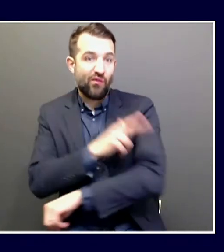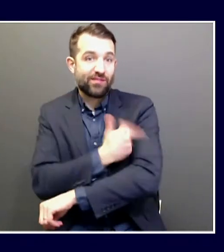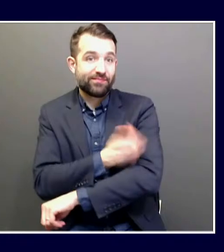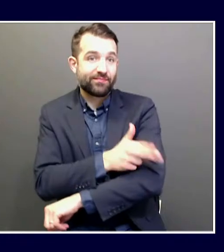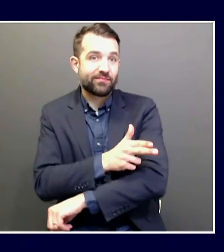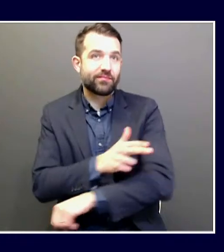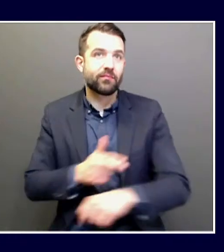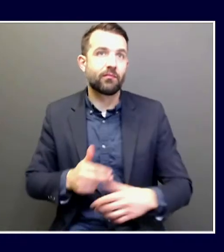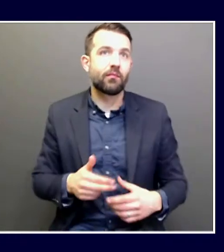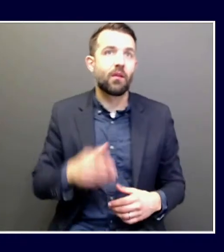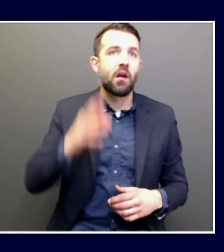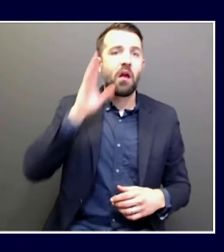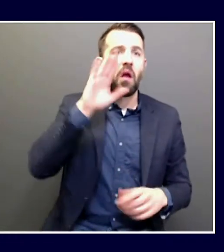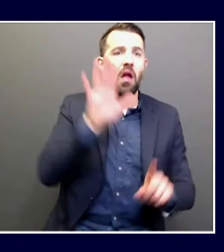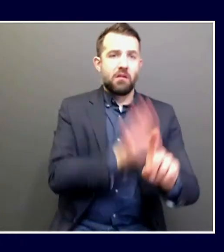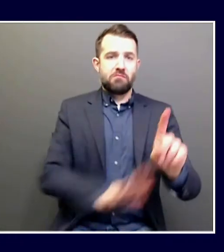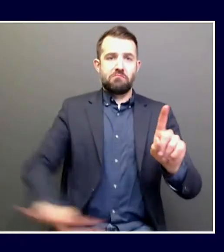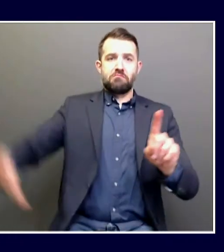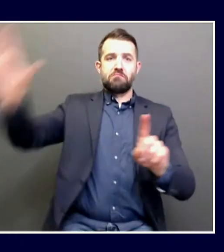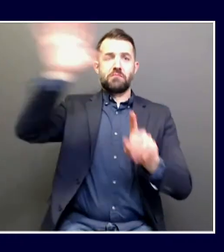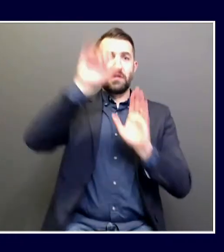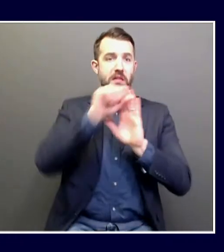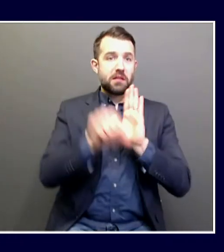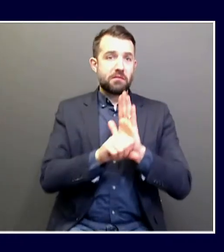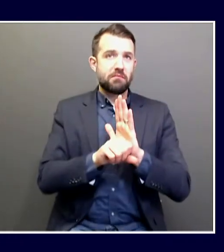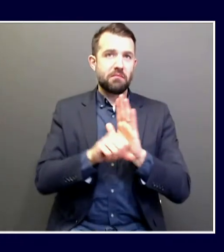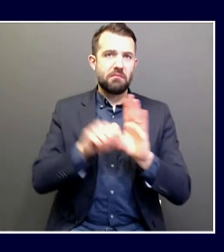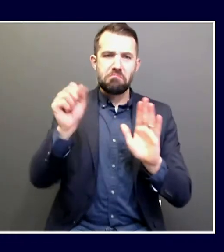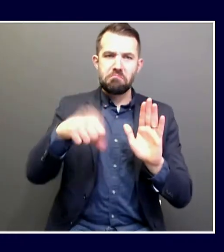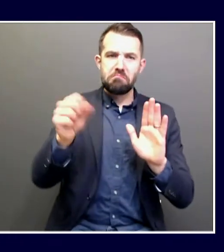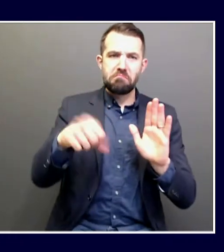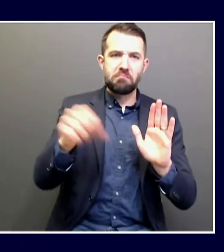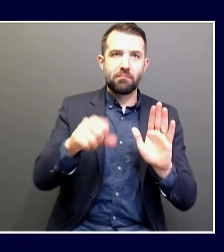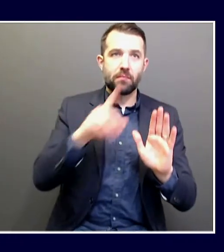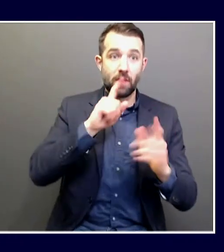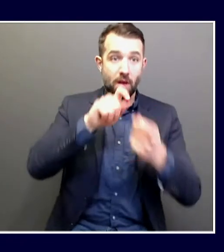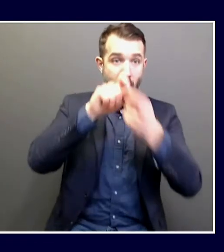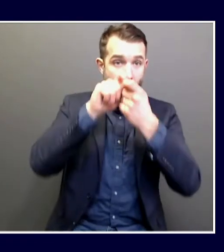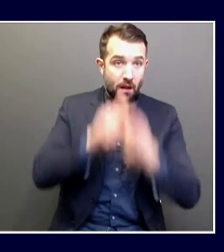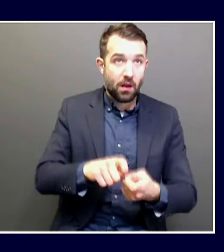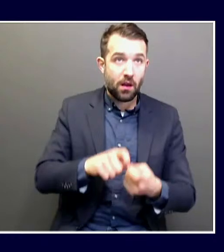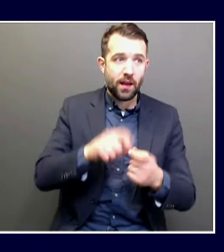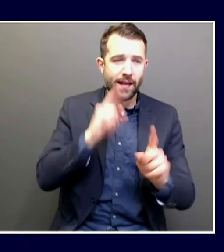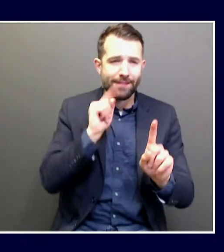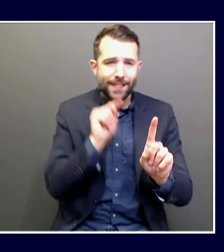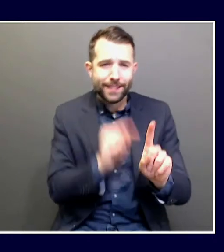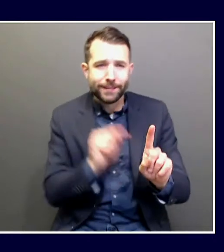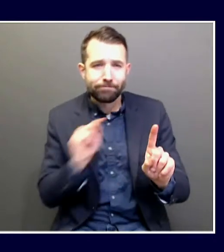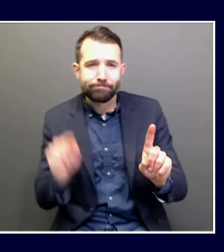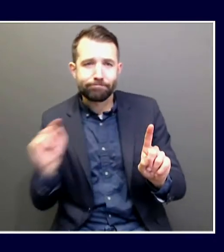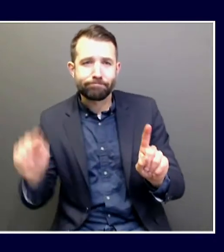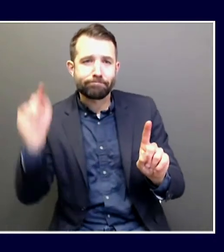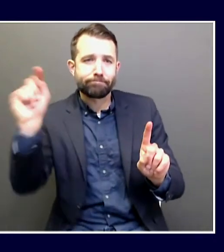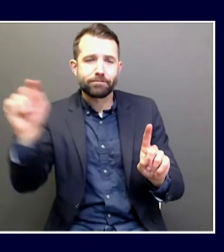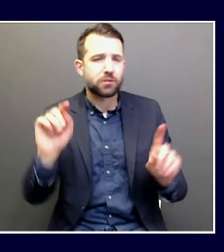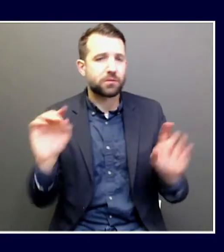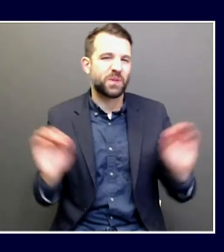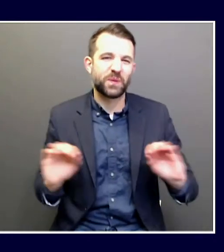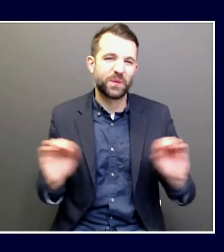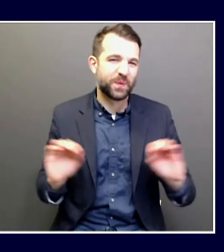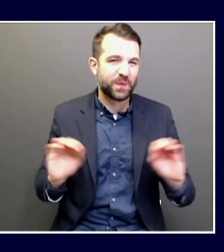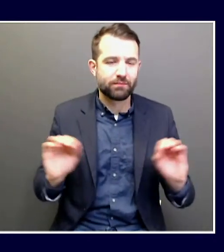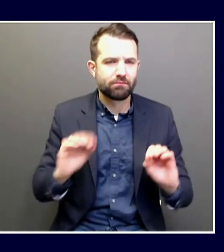the severity of the pandemic, but a less detailed local one, because where you're hospitalized may not be where you